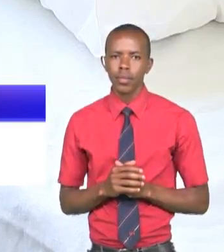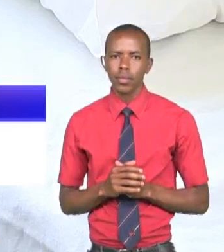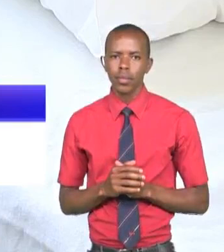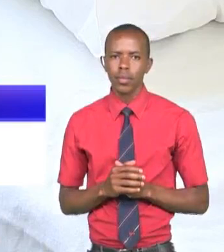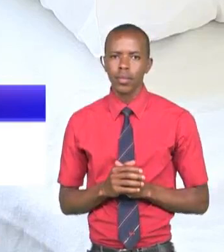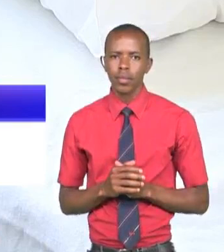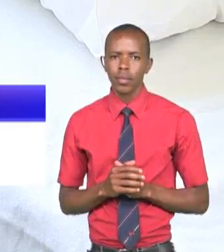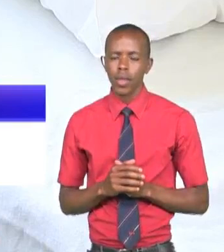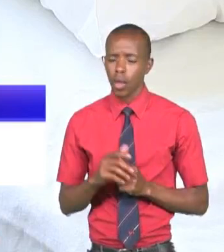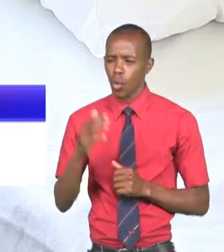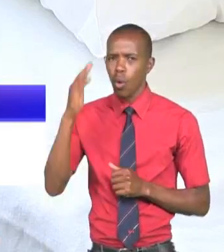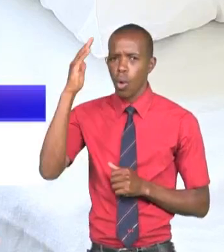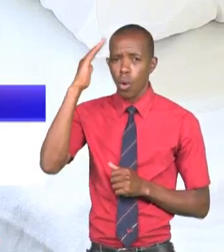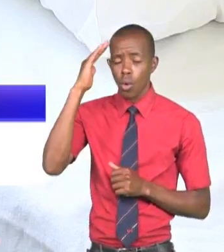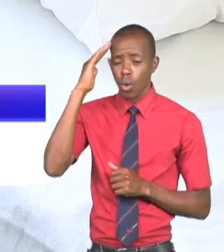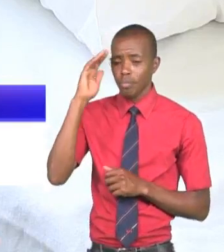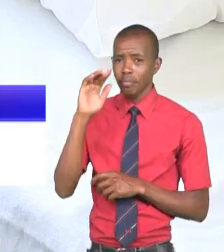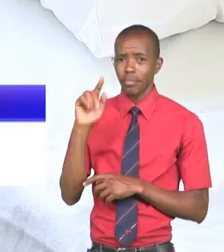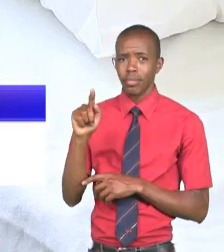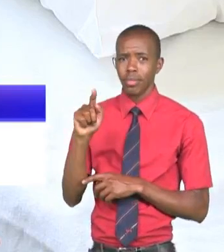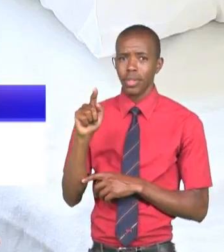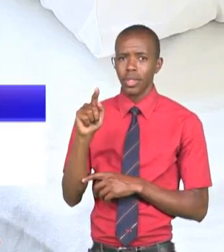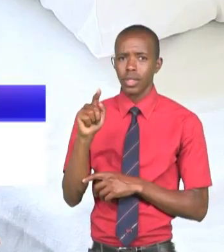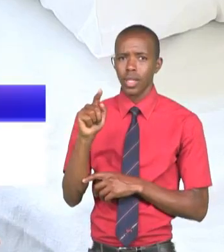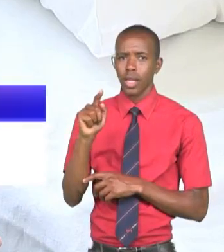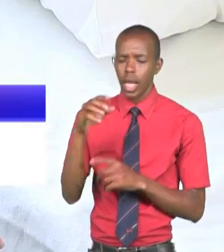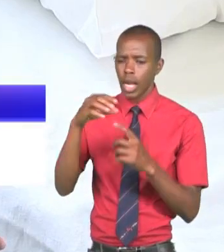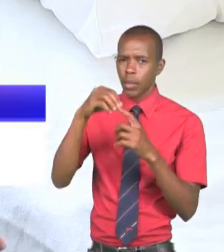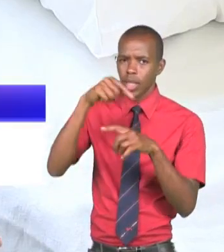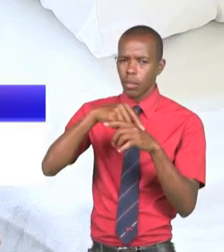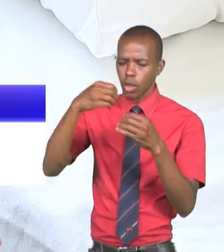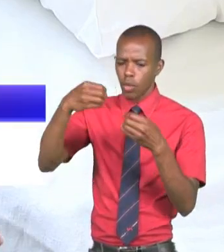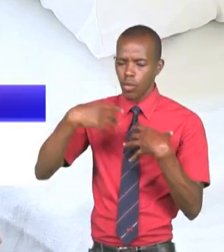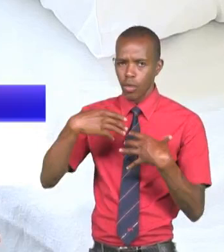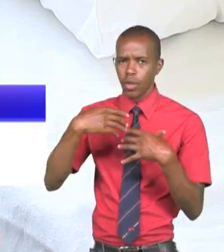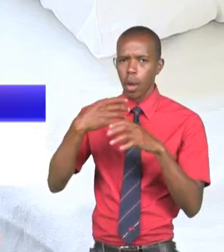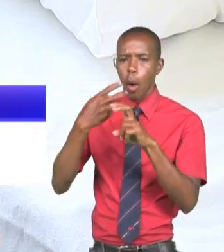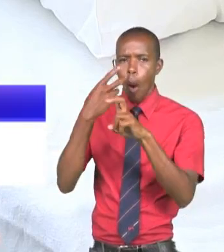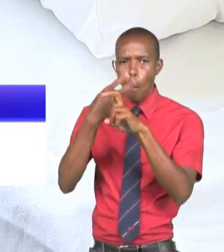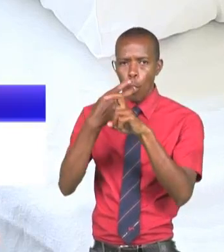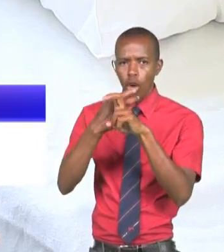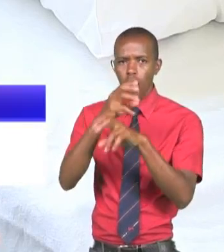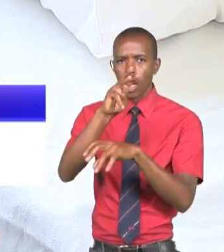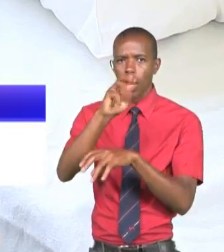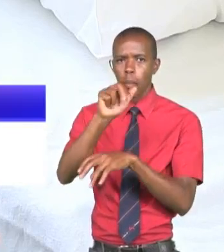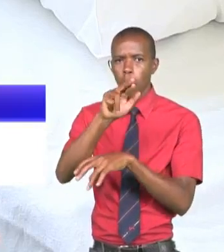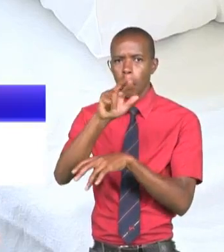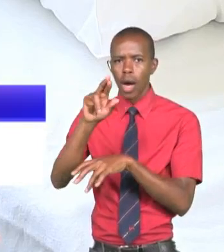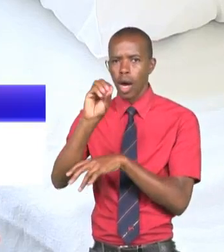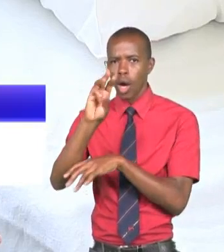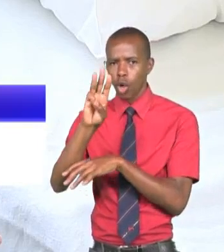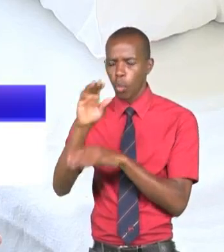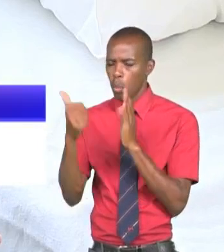that is when you realize things are thick, especially when you are told that bone marrow has an issue. And when